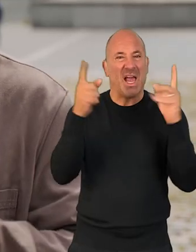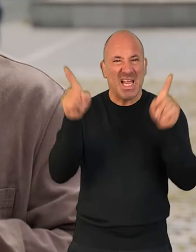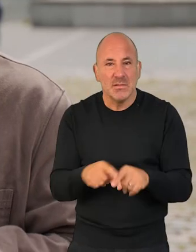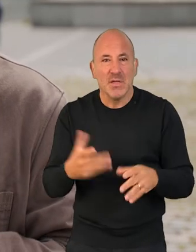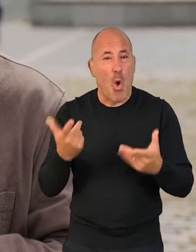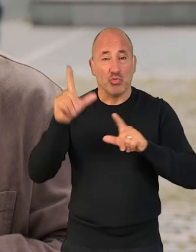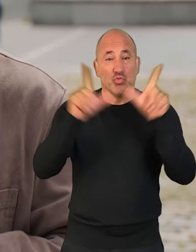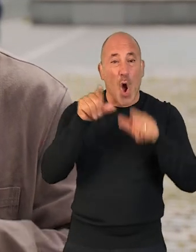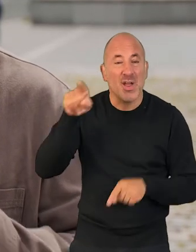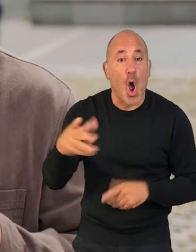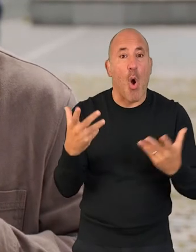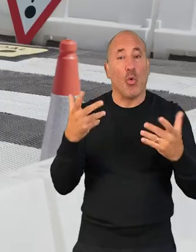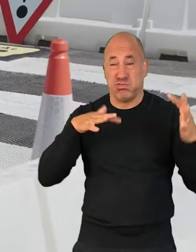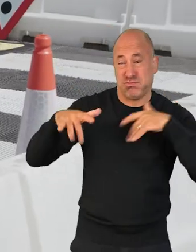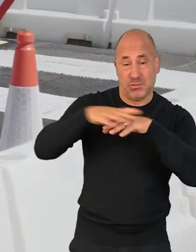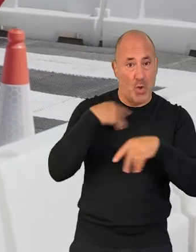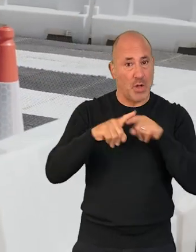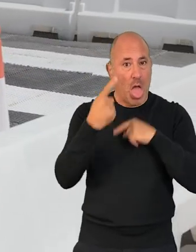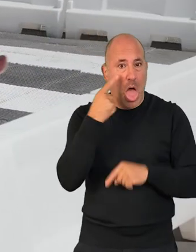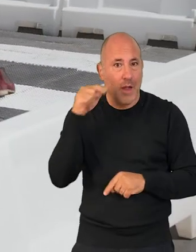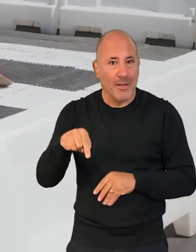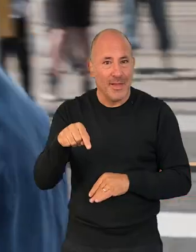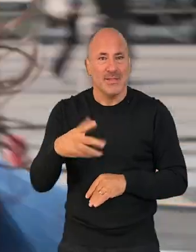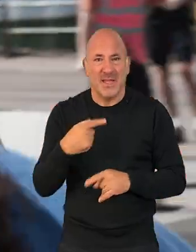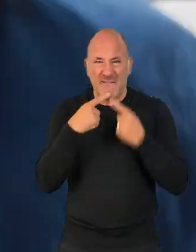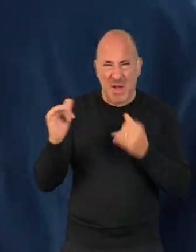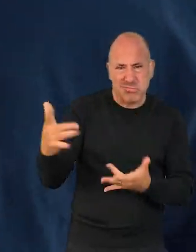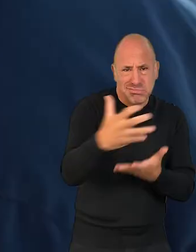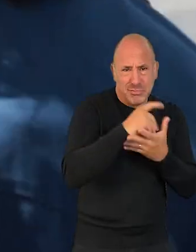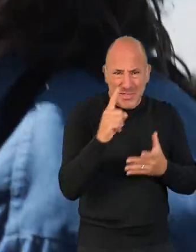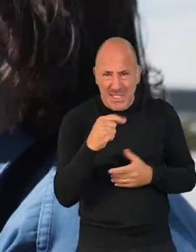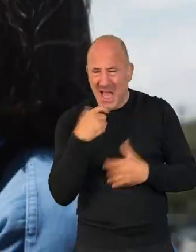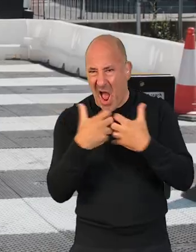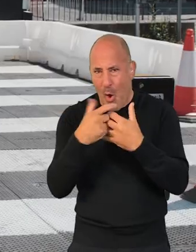like a really crowded like streets in Tokyo, see what kind of data